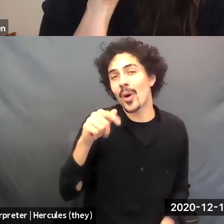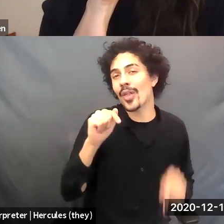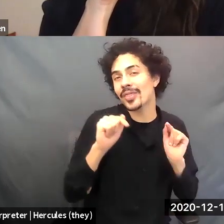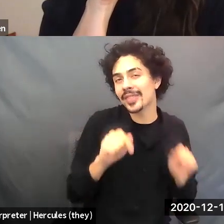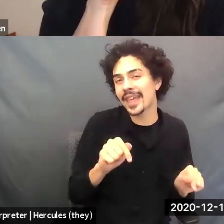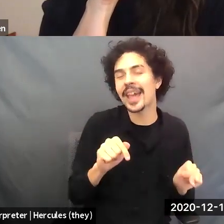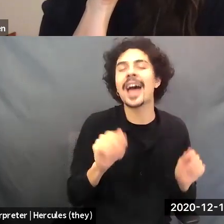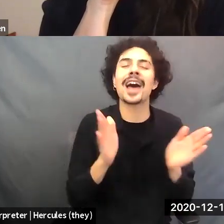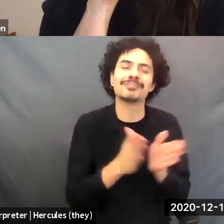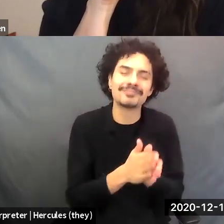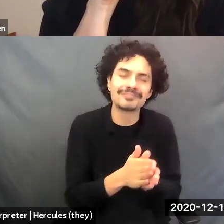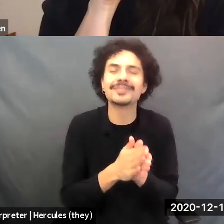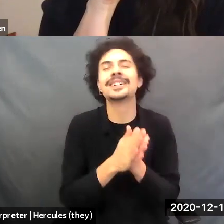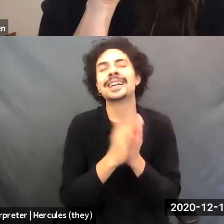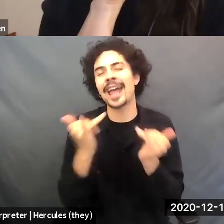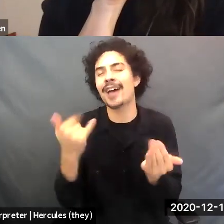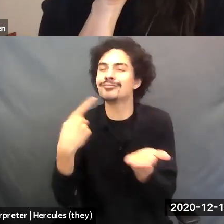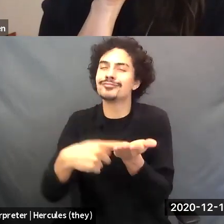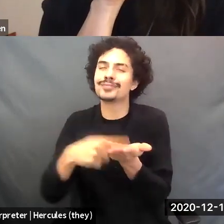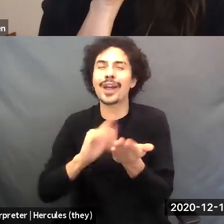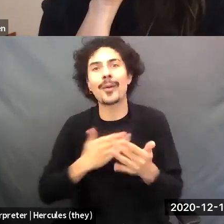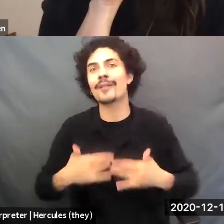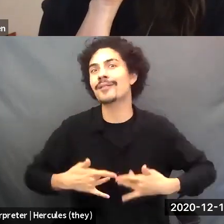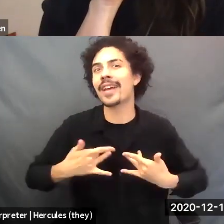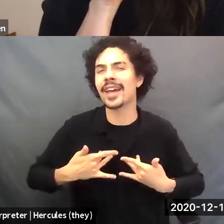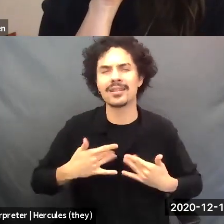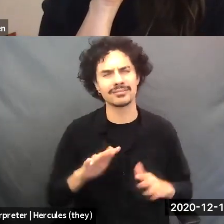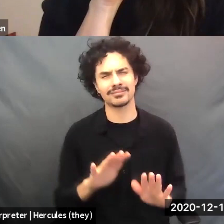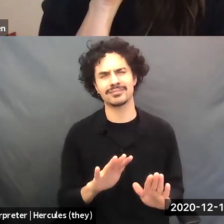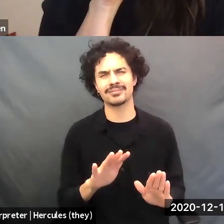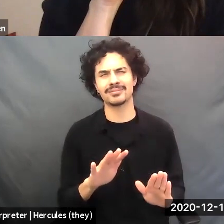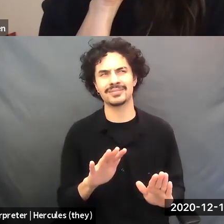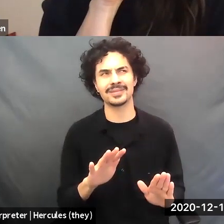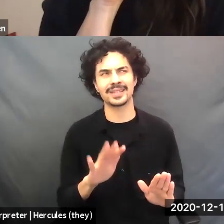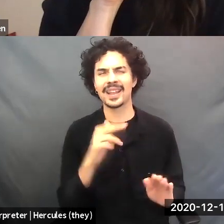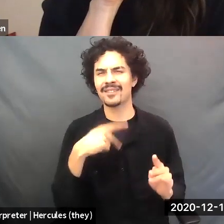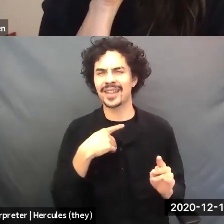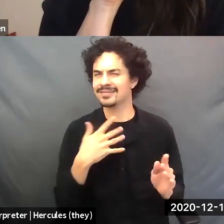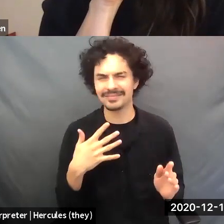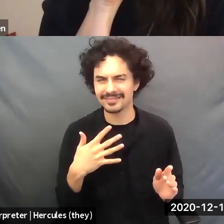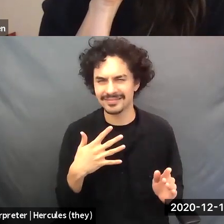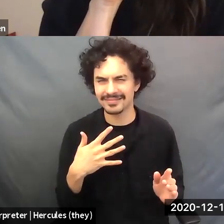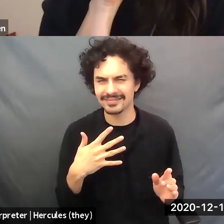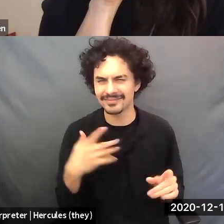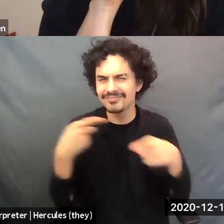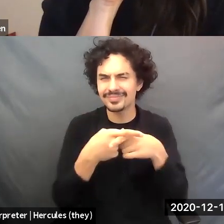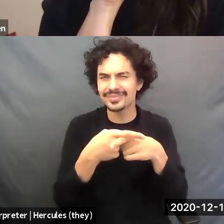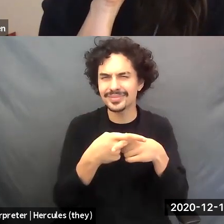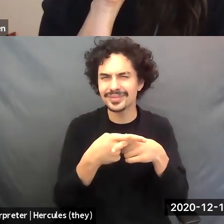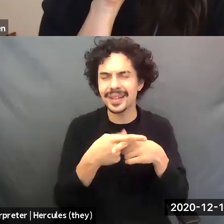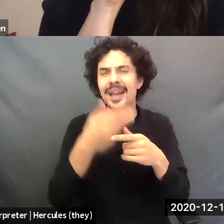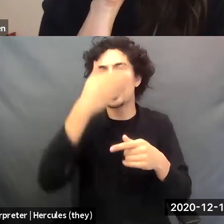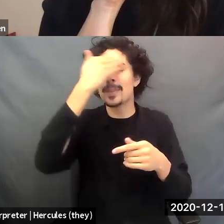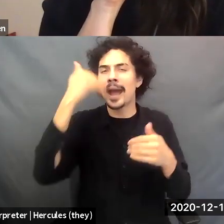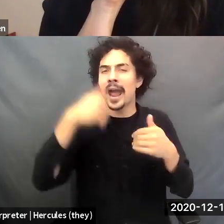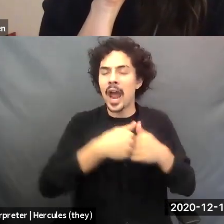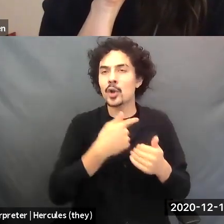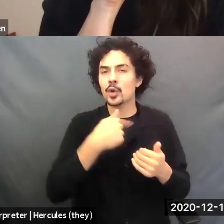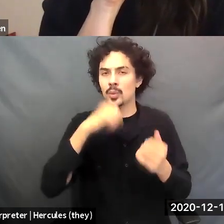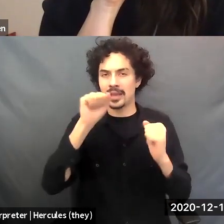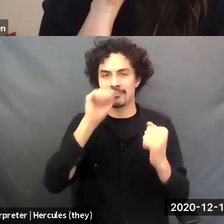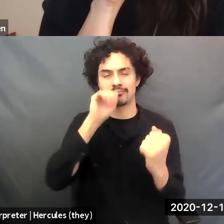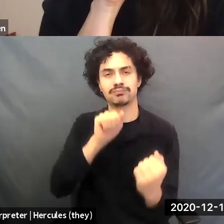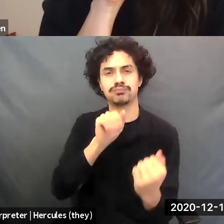events. Like, there's something in that that also can be really crass if it's not, if it's not actually manifested in something that is material,